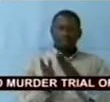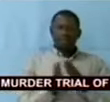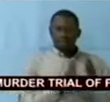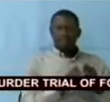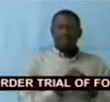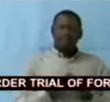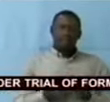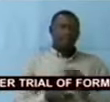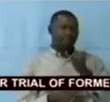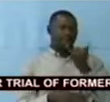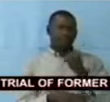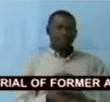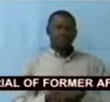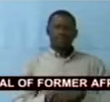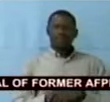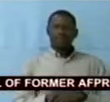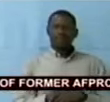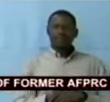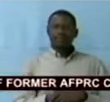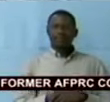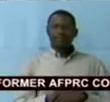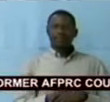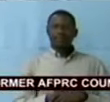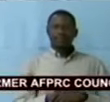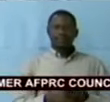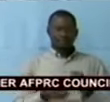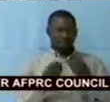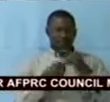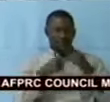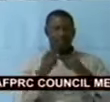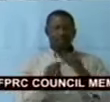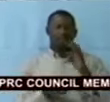Certainly, yes. Tell us about that.